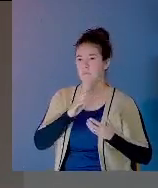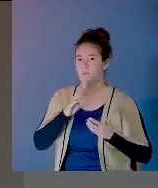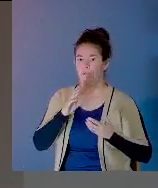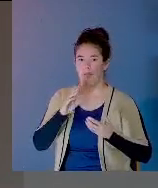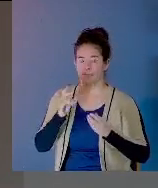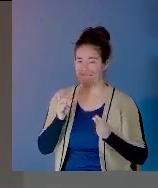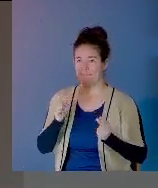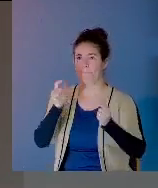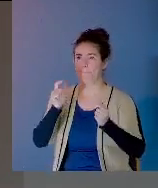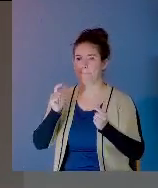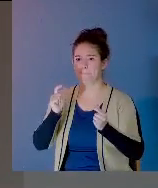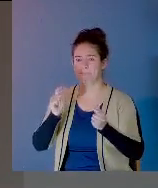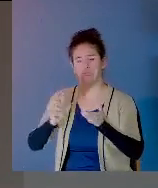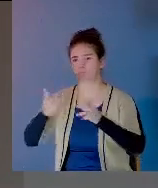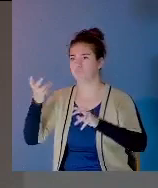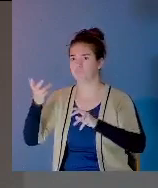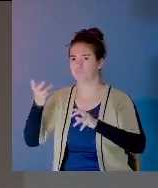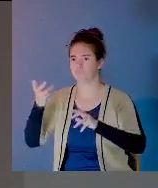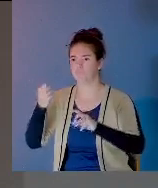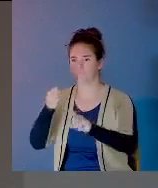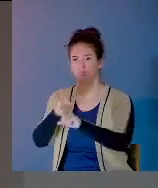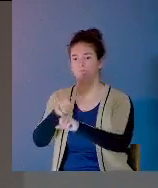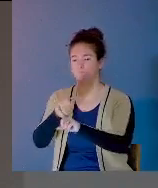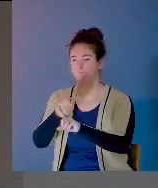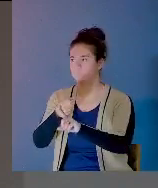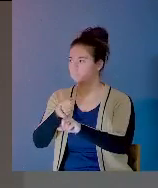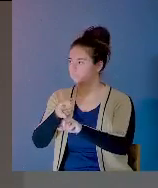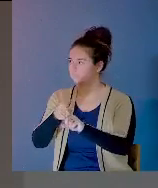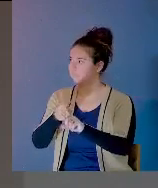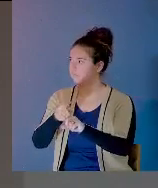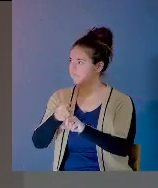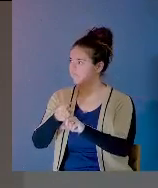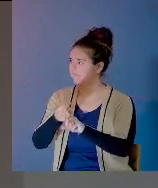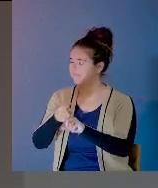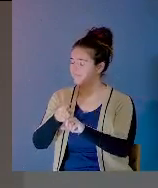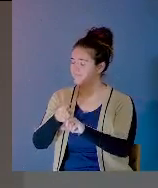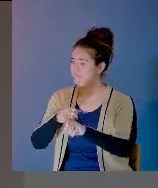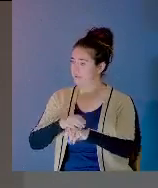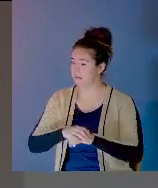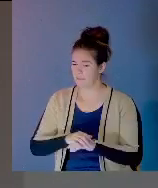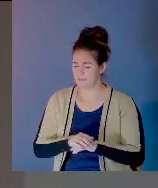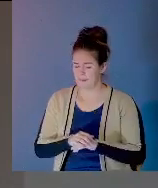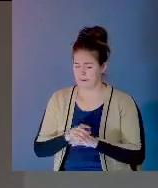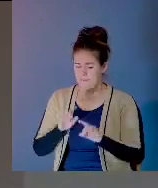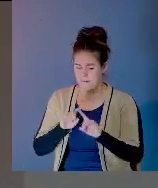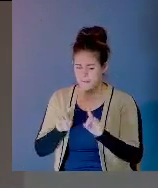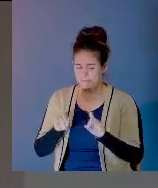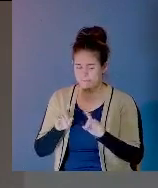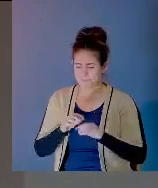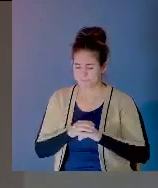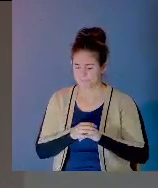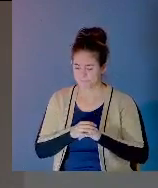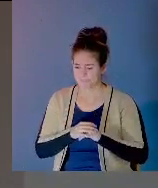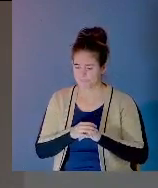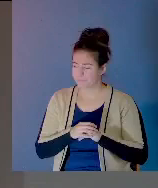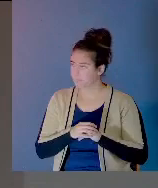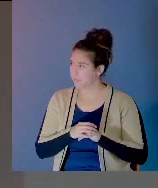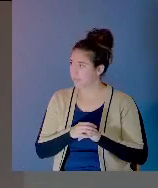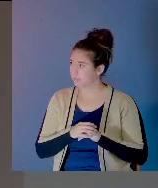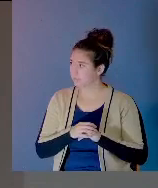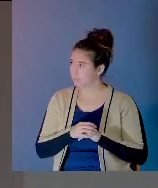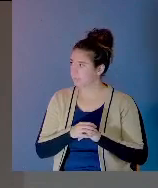quick. But what kept me up was the